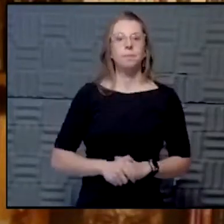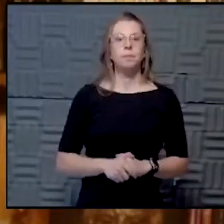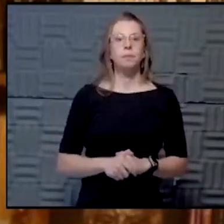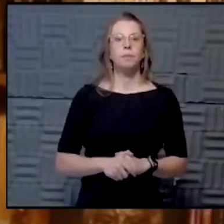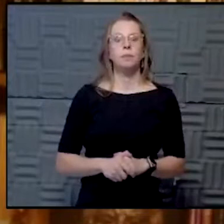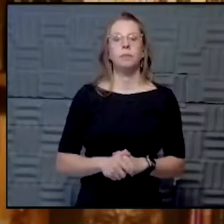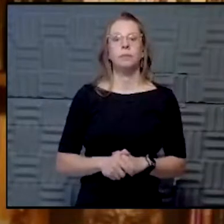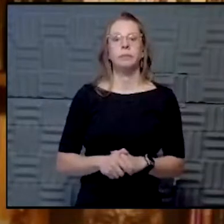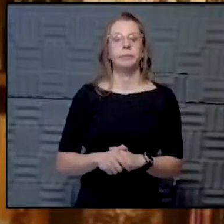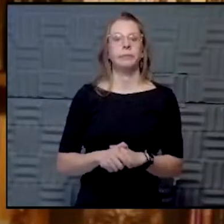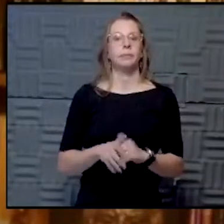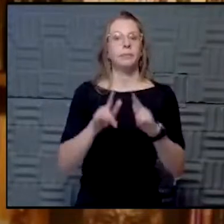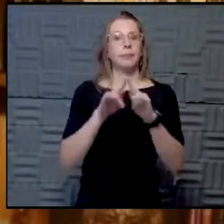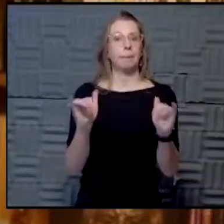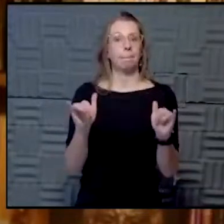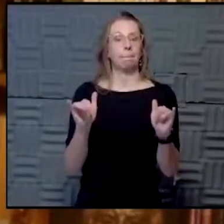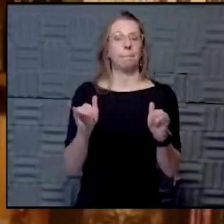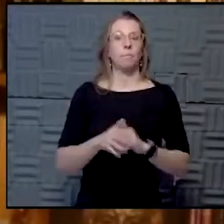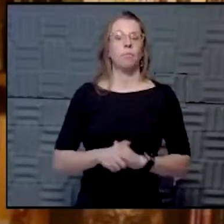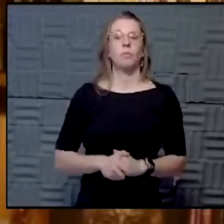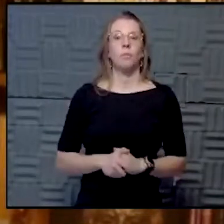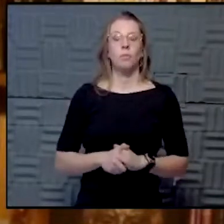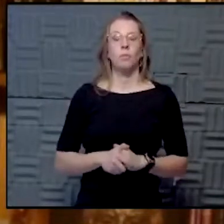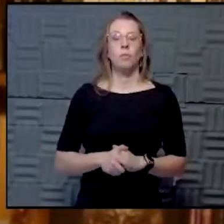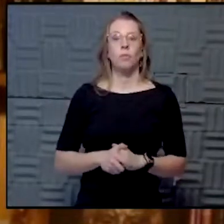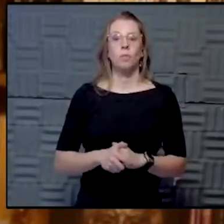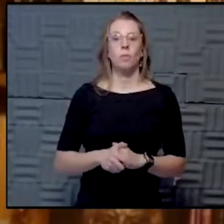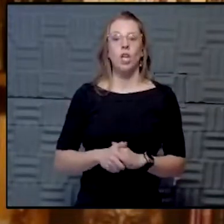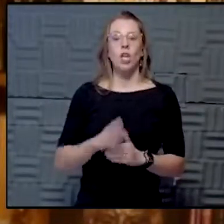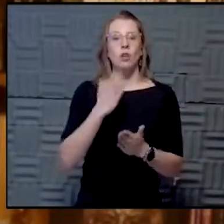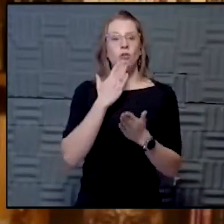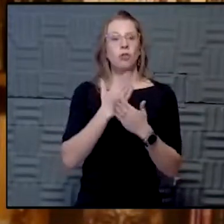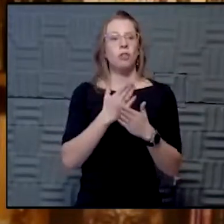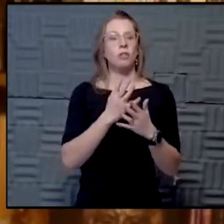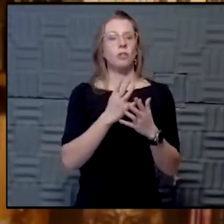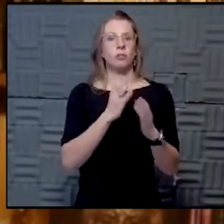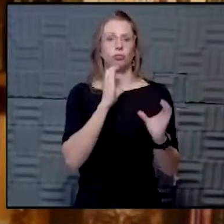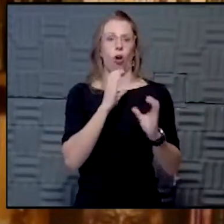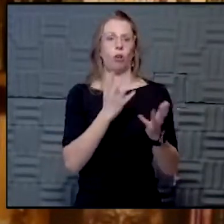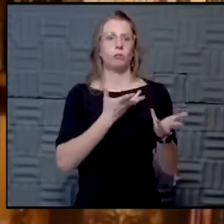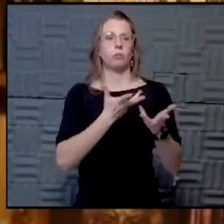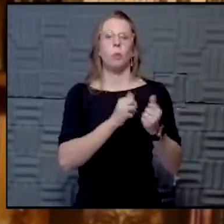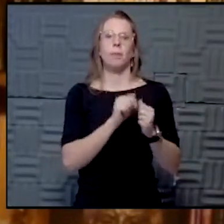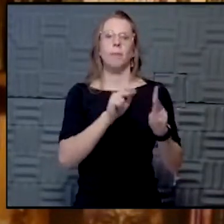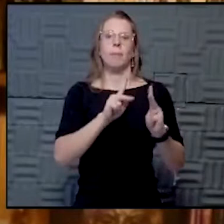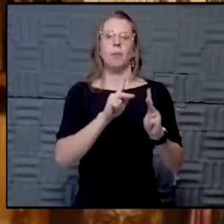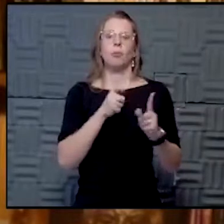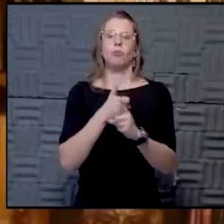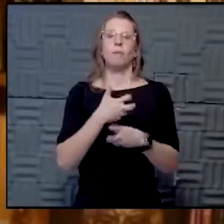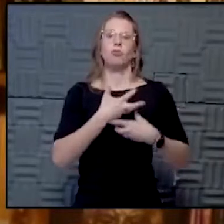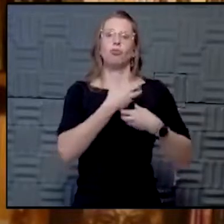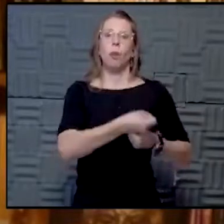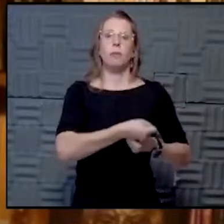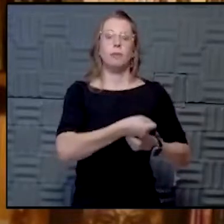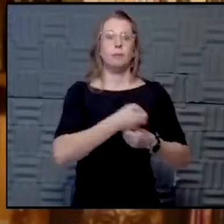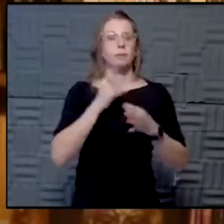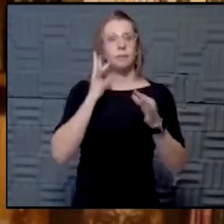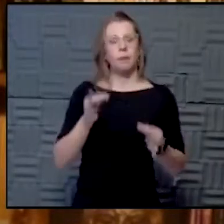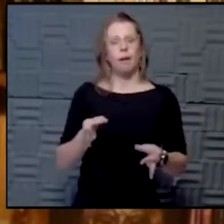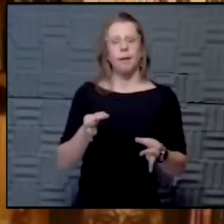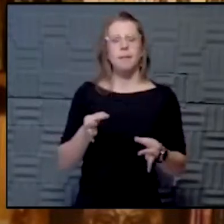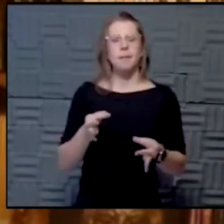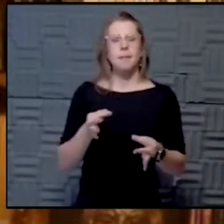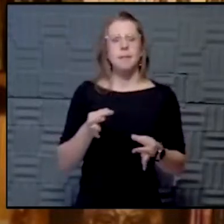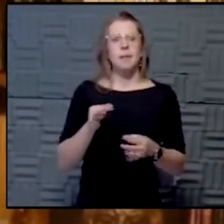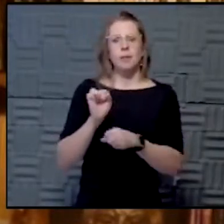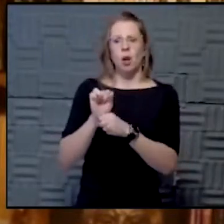at the same time that it's good to talk with folks that you trust, and make a decision about whether or not talking to your